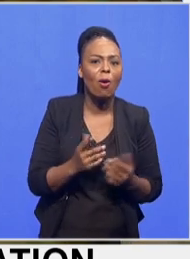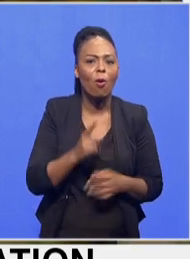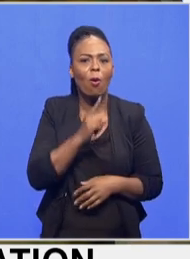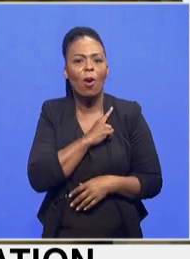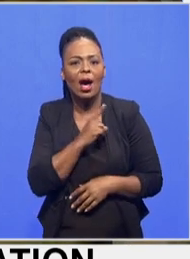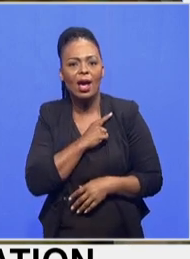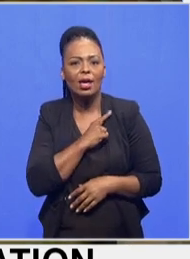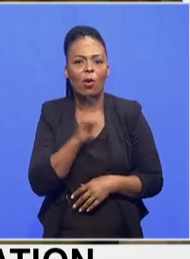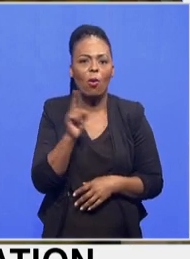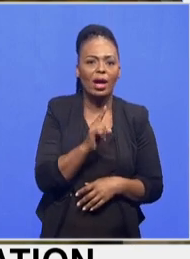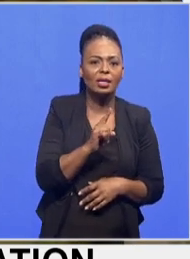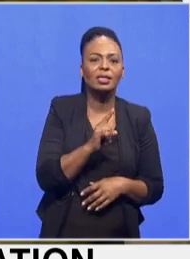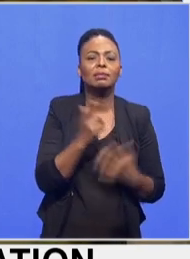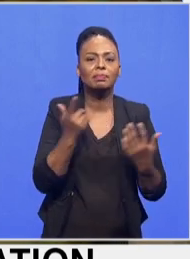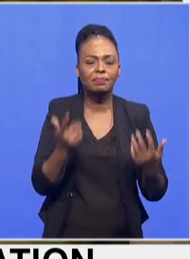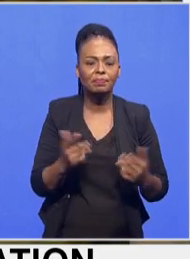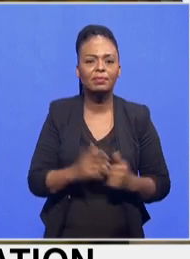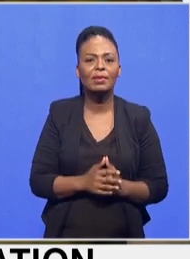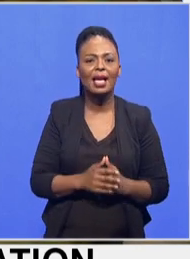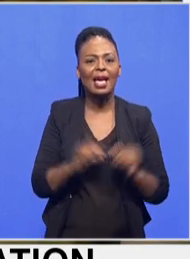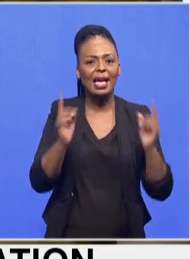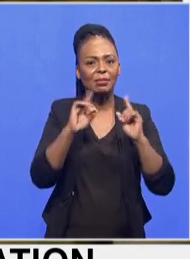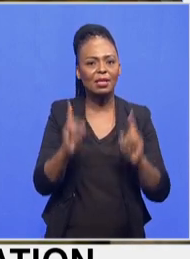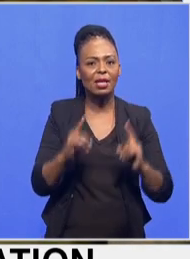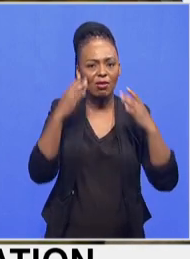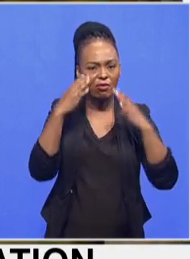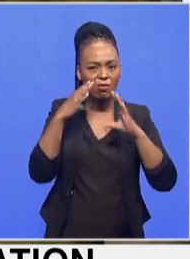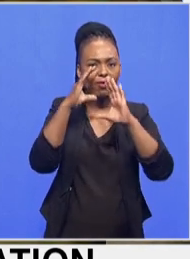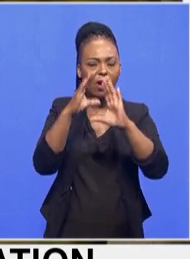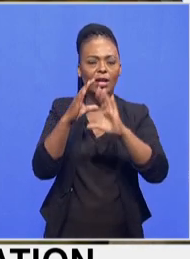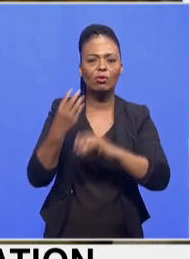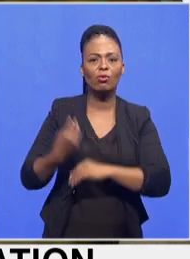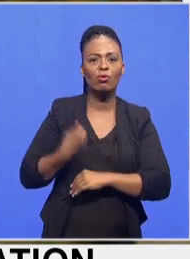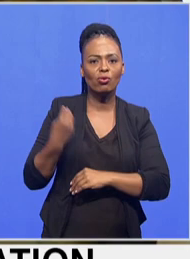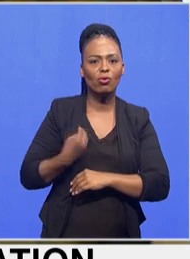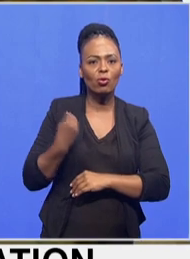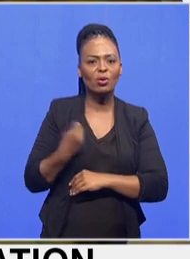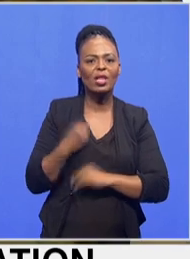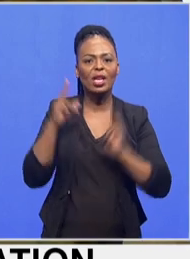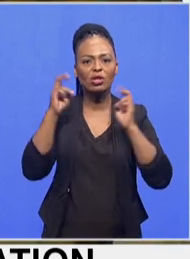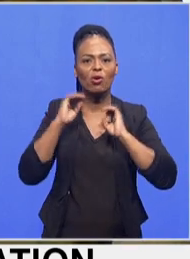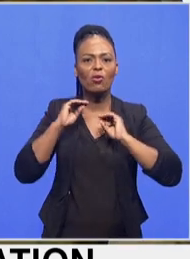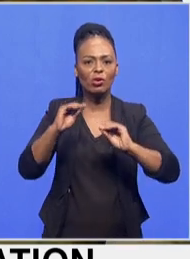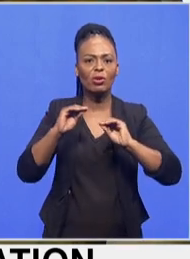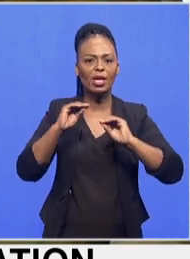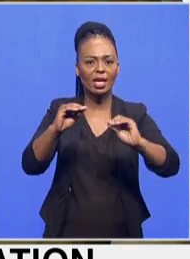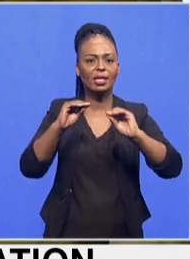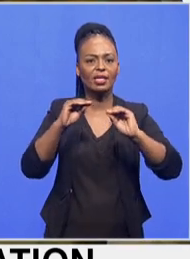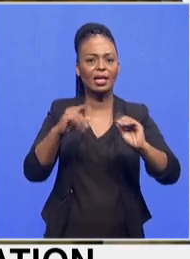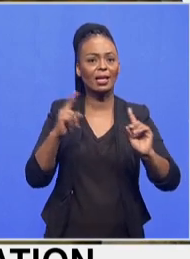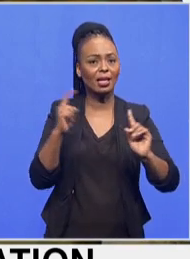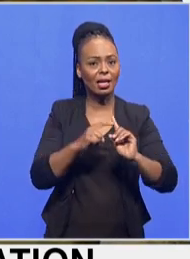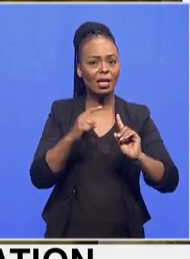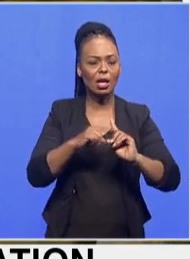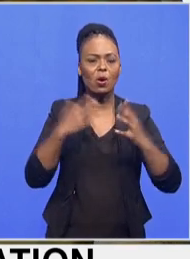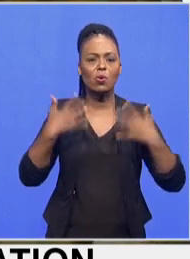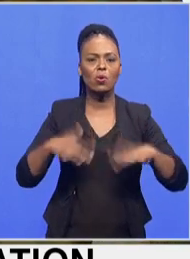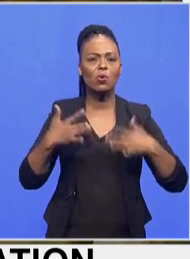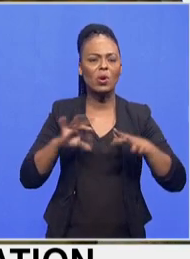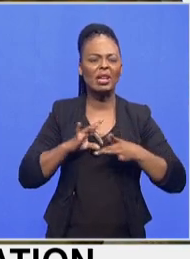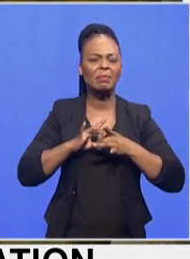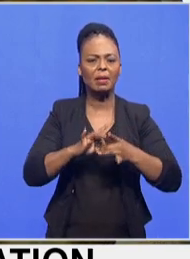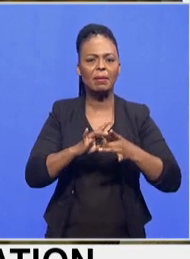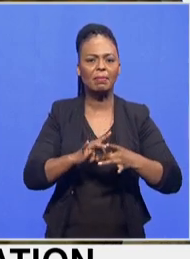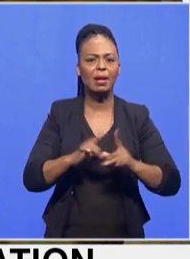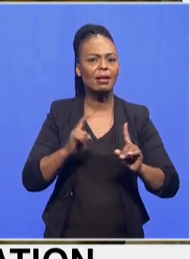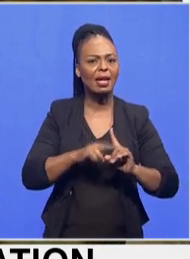when it comes to the focus on young people, on education. I mean, Dr. Tate Makgoe traveled